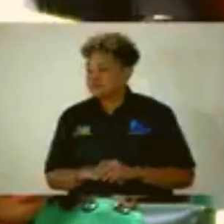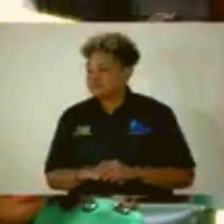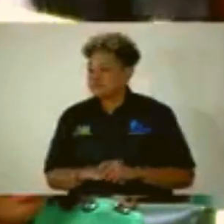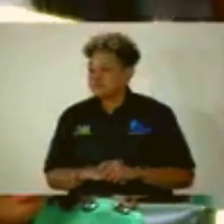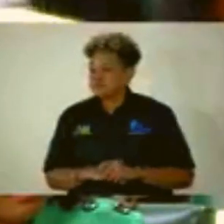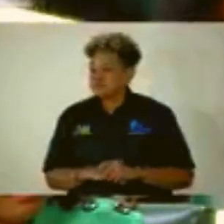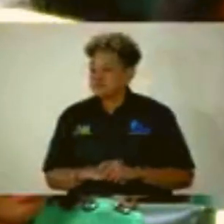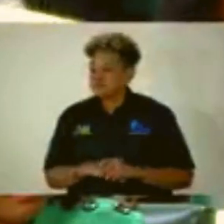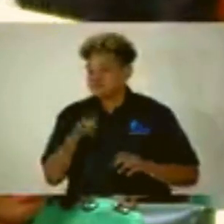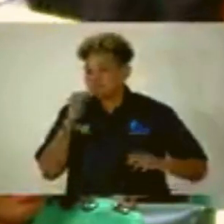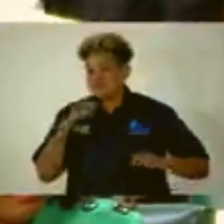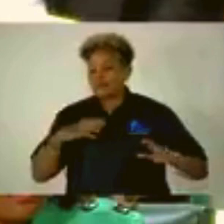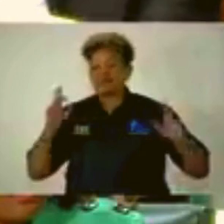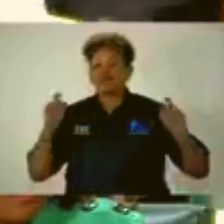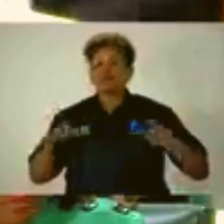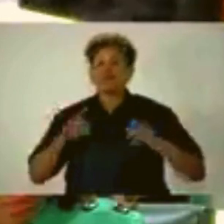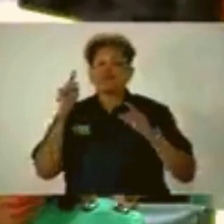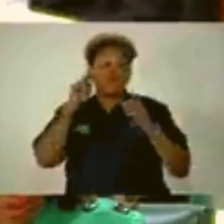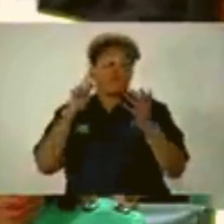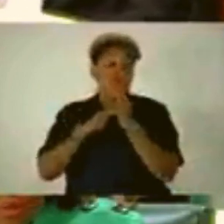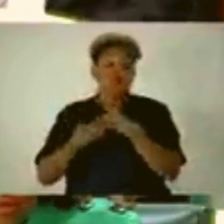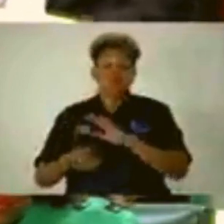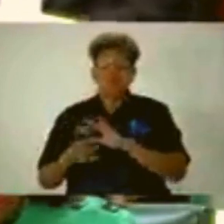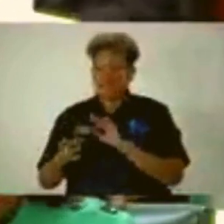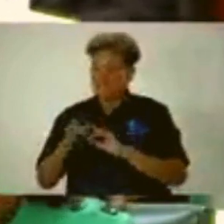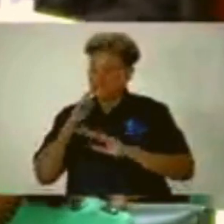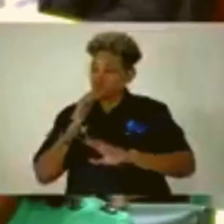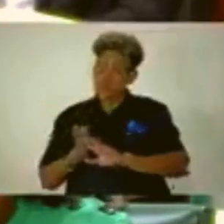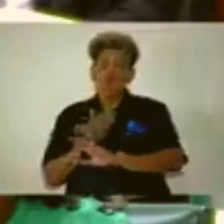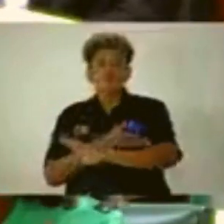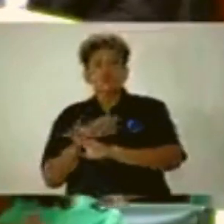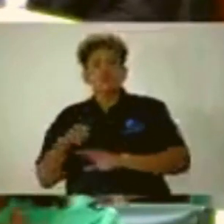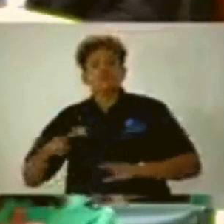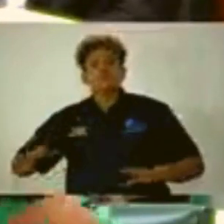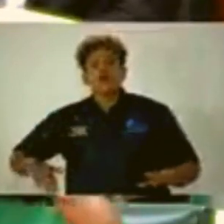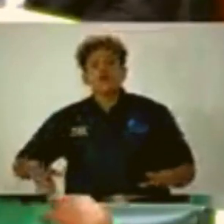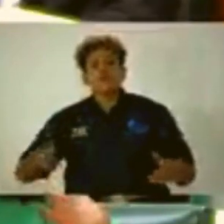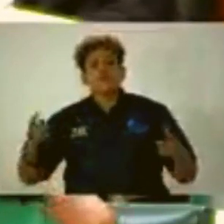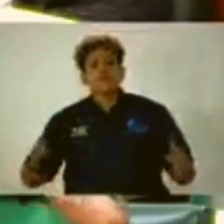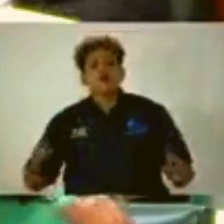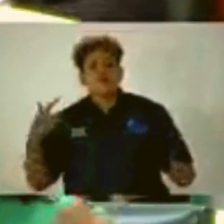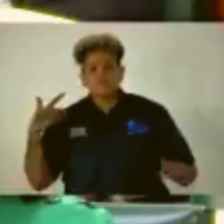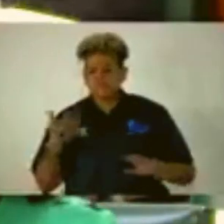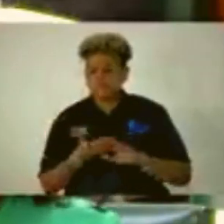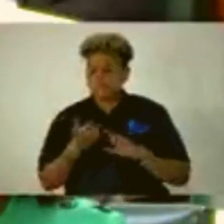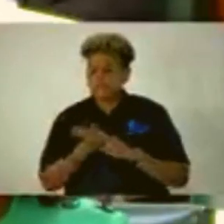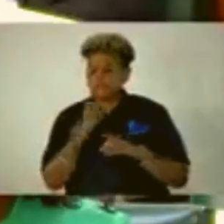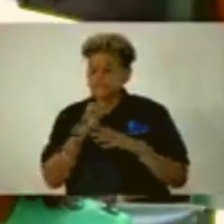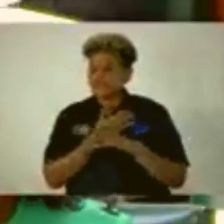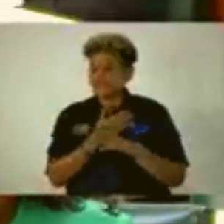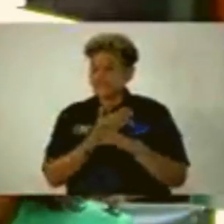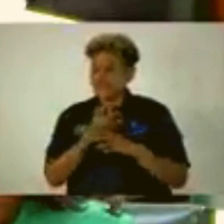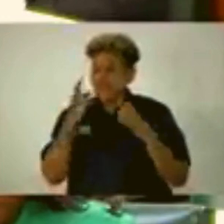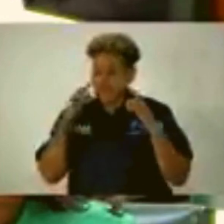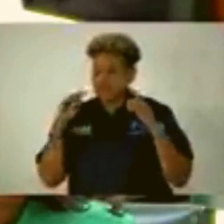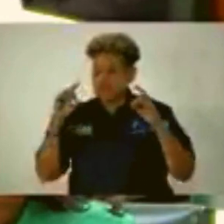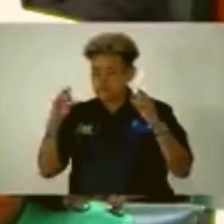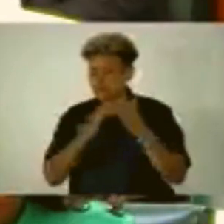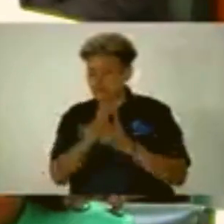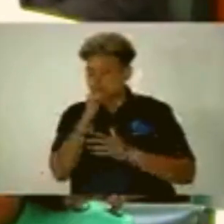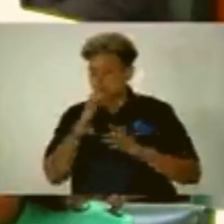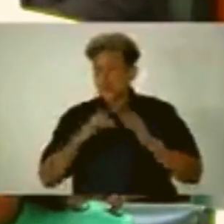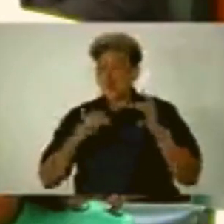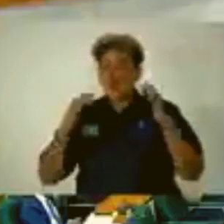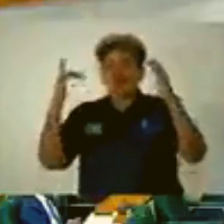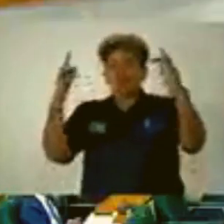Madam Speaker, the purpose of this statement is to update this Honourable House on the shared prosperity through